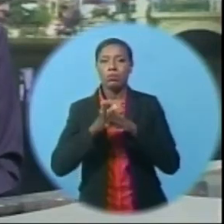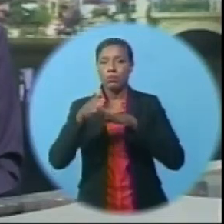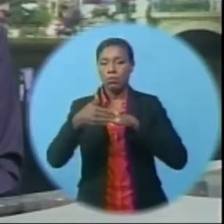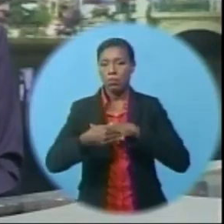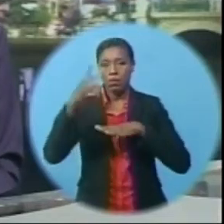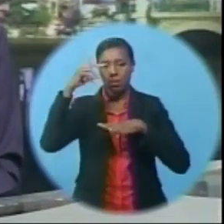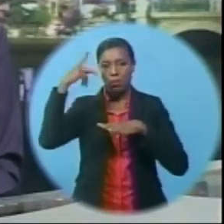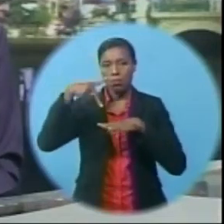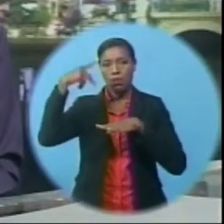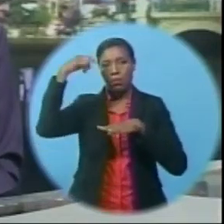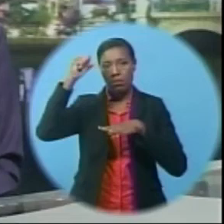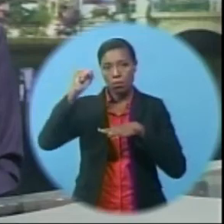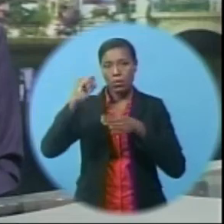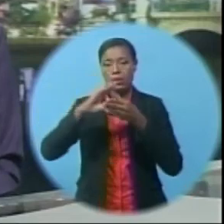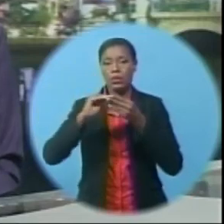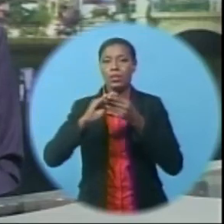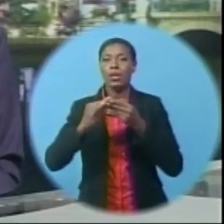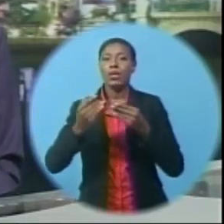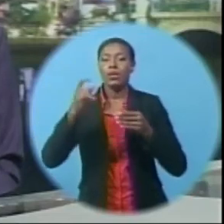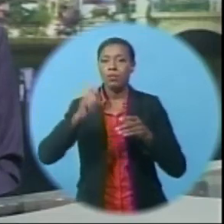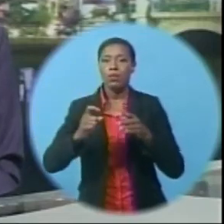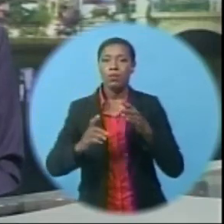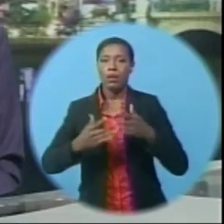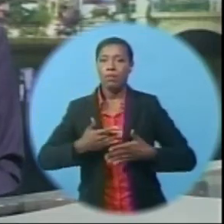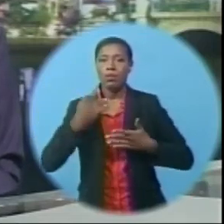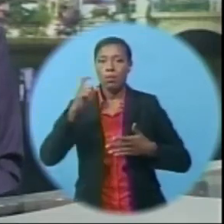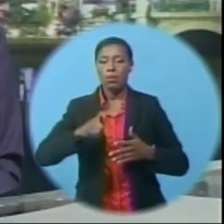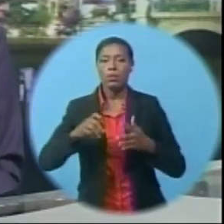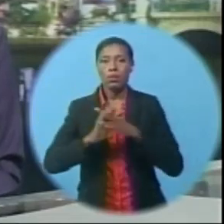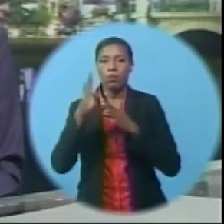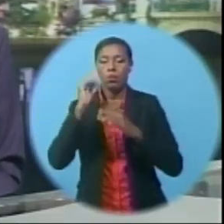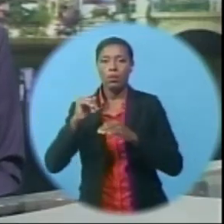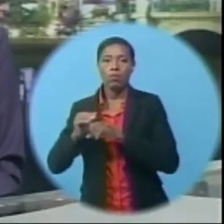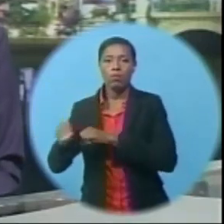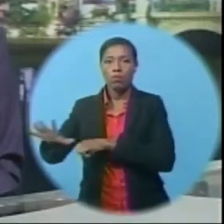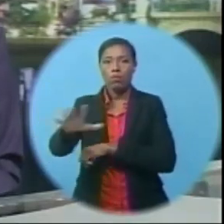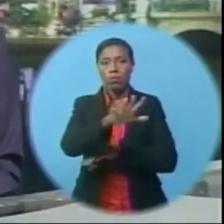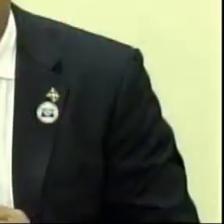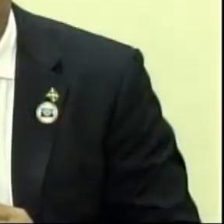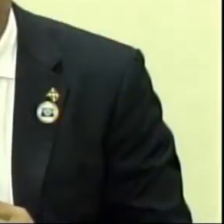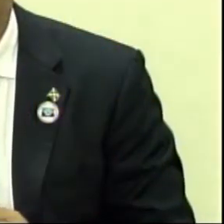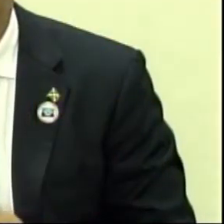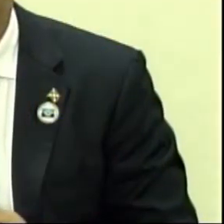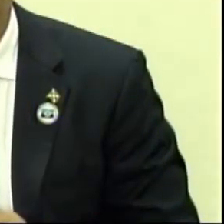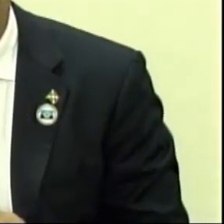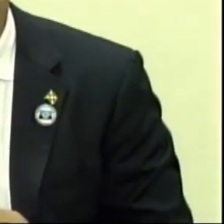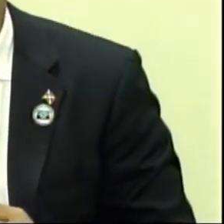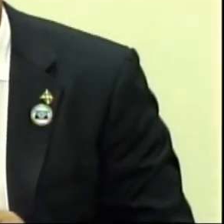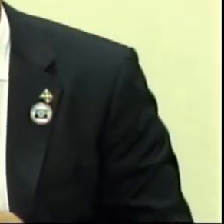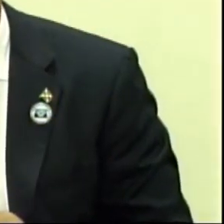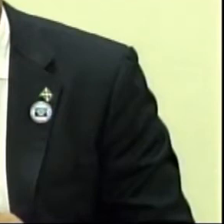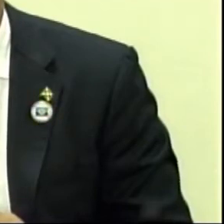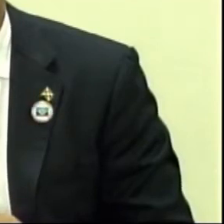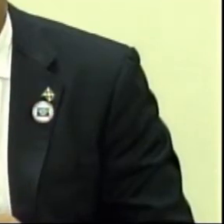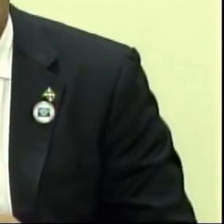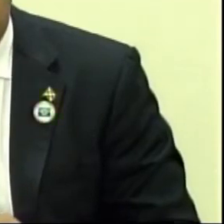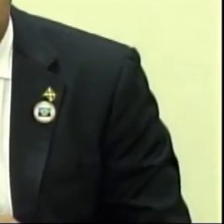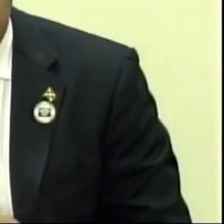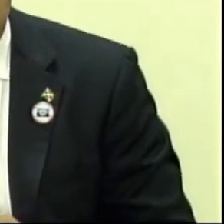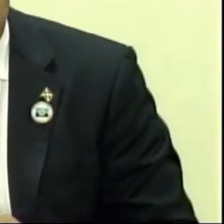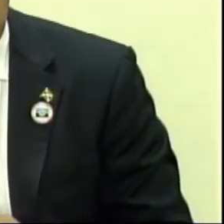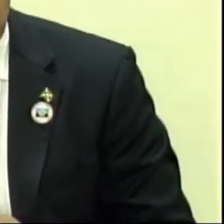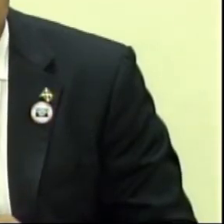he felt compelled to raise it as it affects all member states. The use of violence as